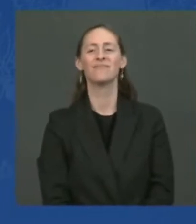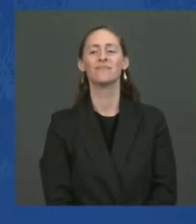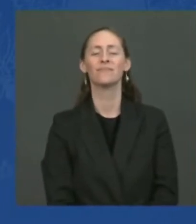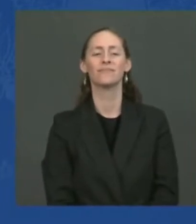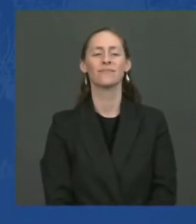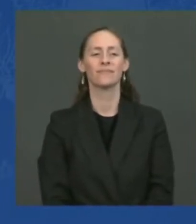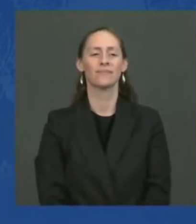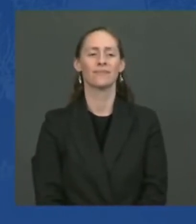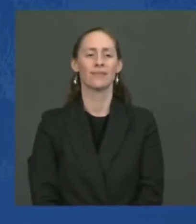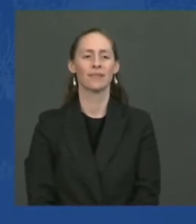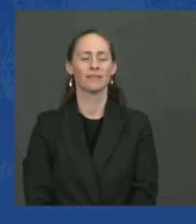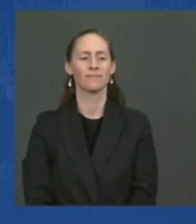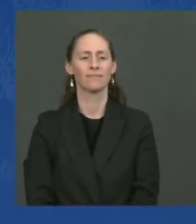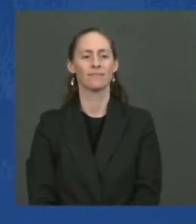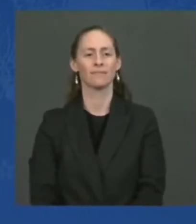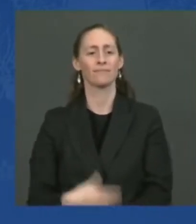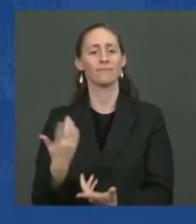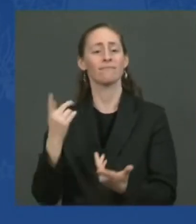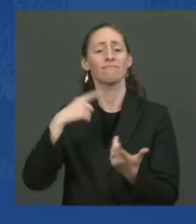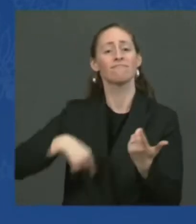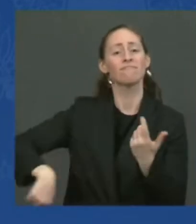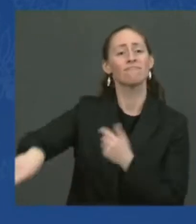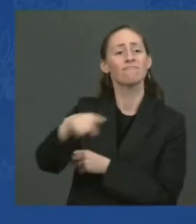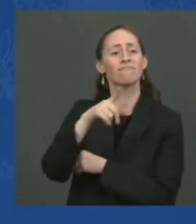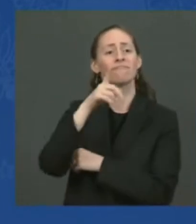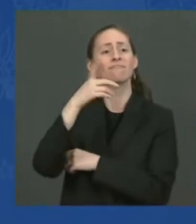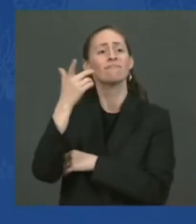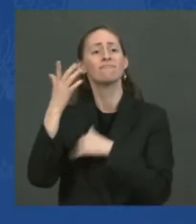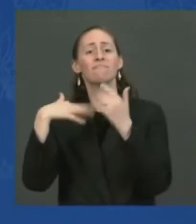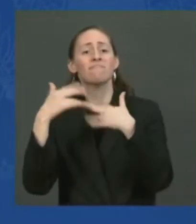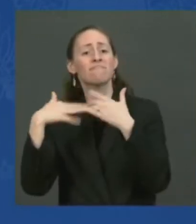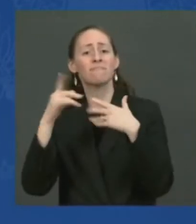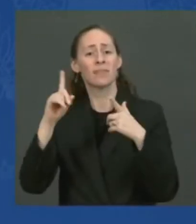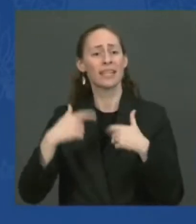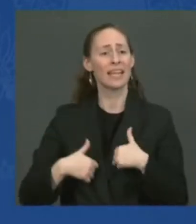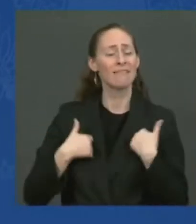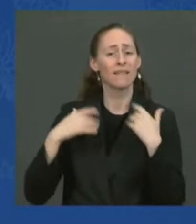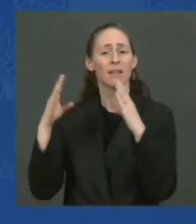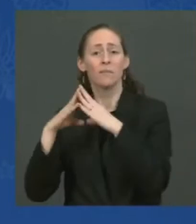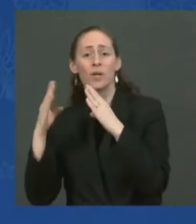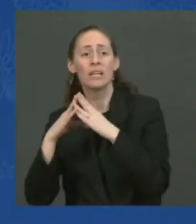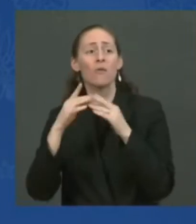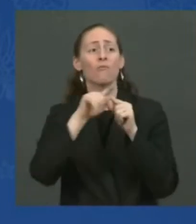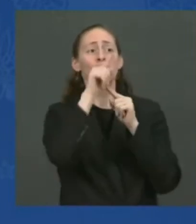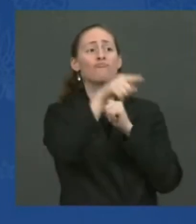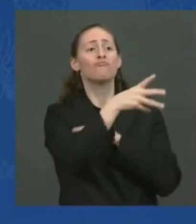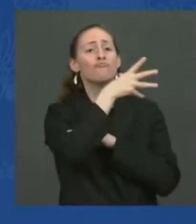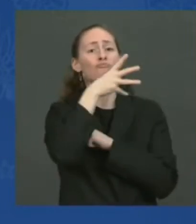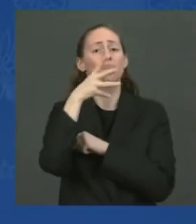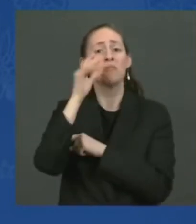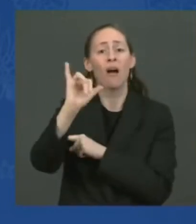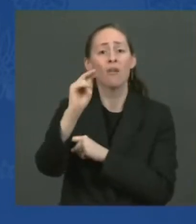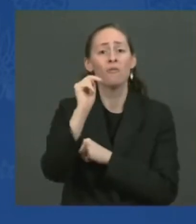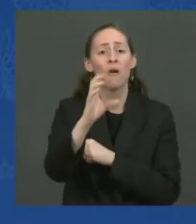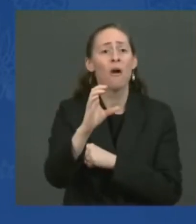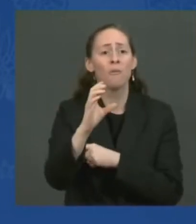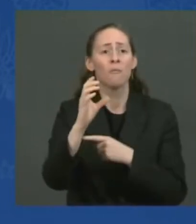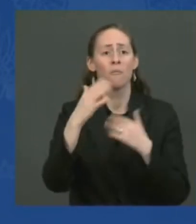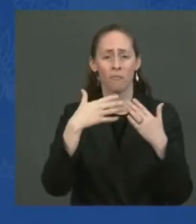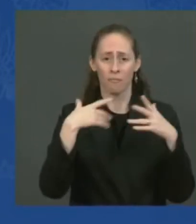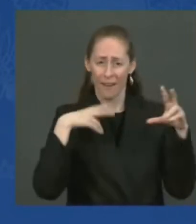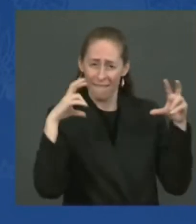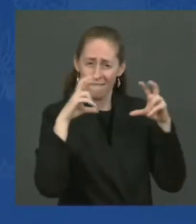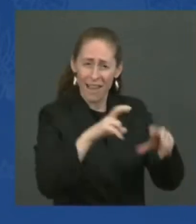Communities like mine and rural North Carolina. This is not just an investment in broadband, but in